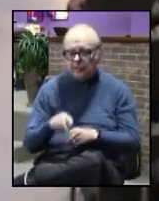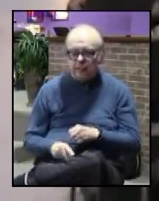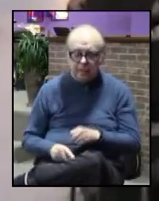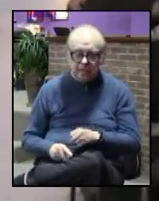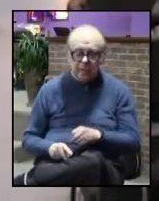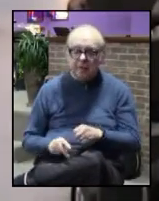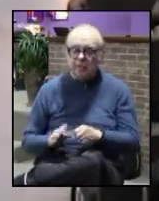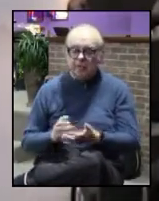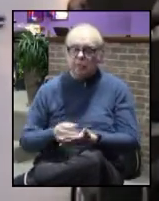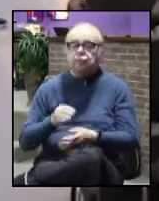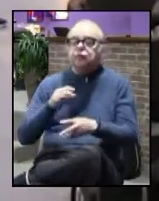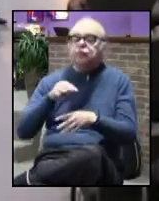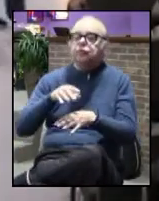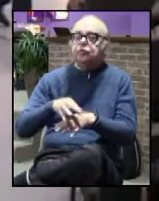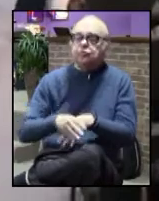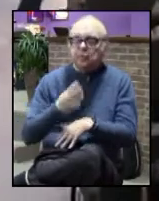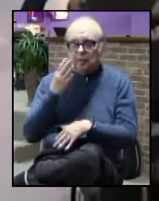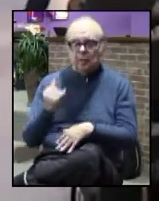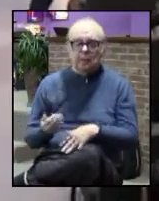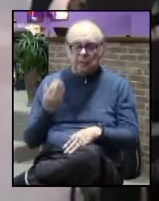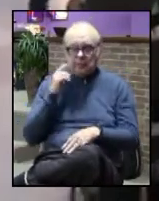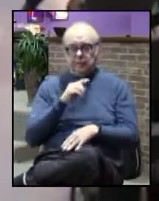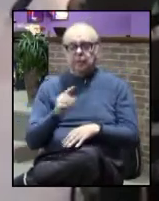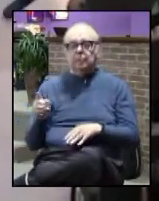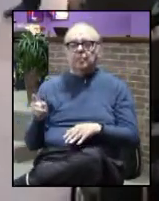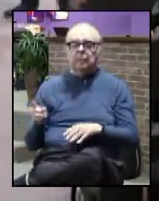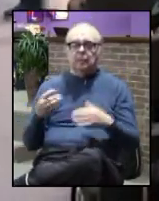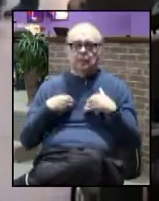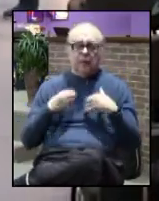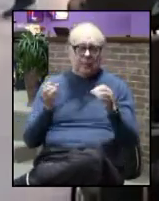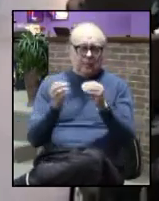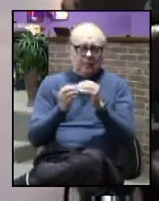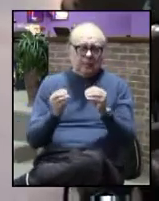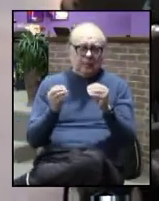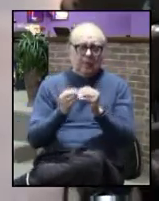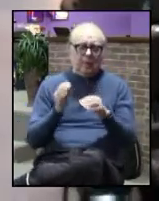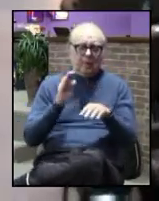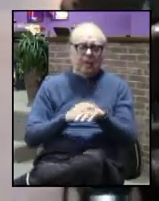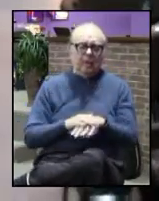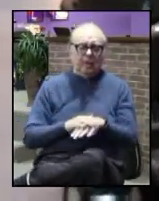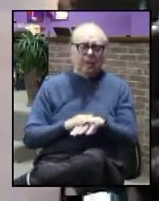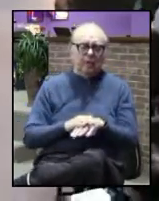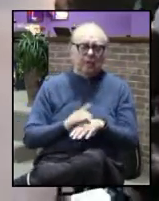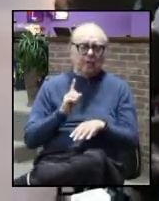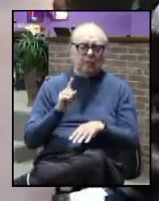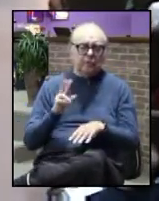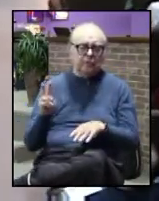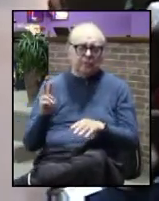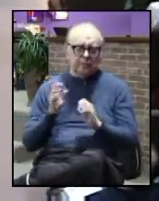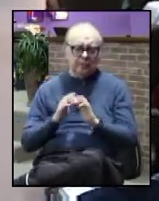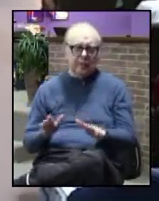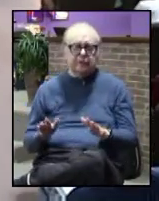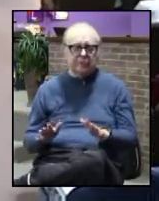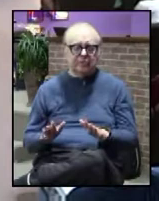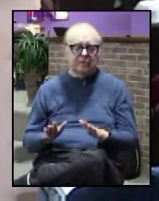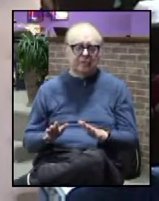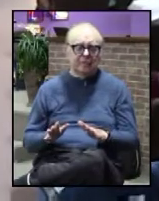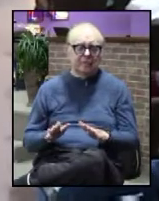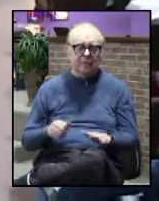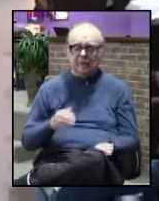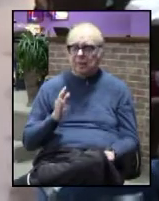run it over. Why? Because I don't know about you, I want more than just one or two little blessings.